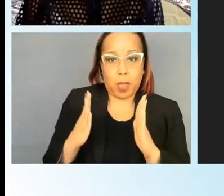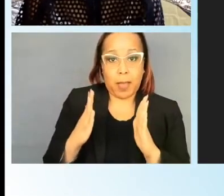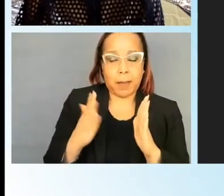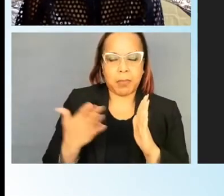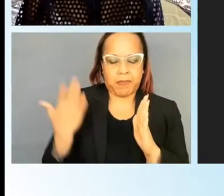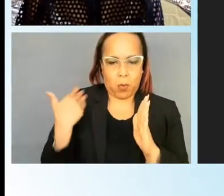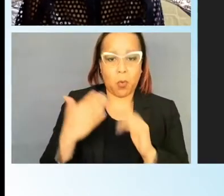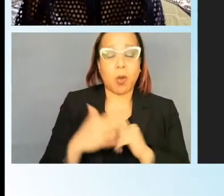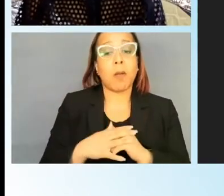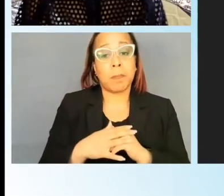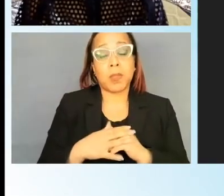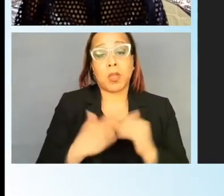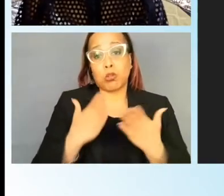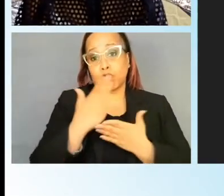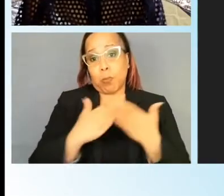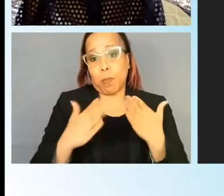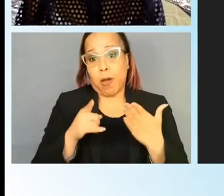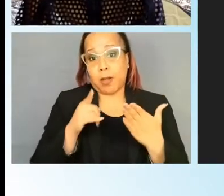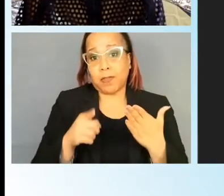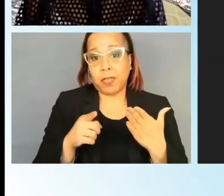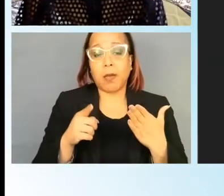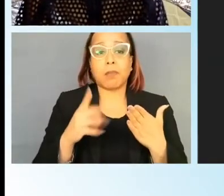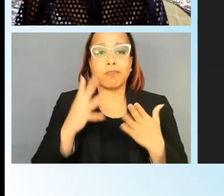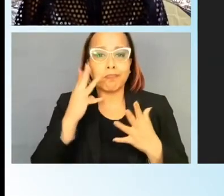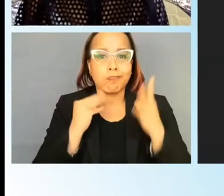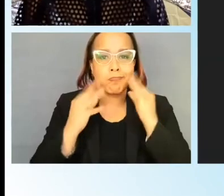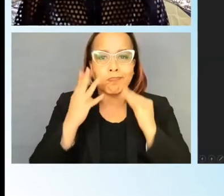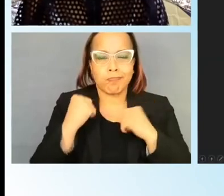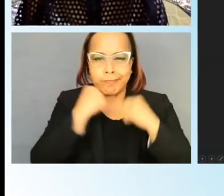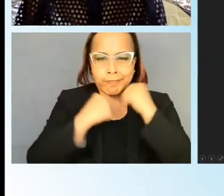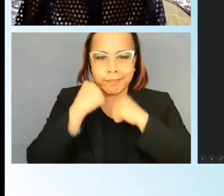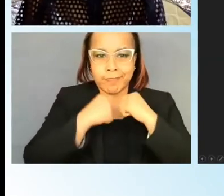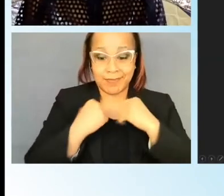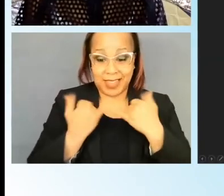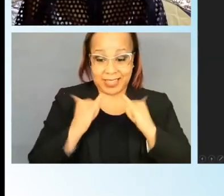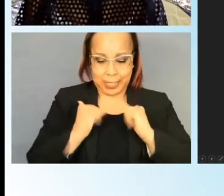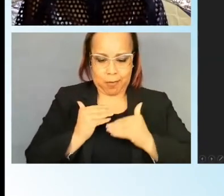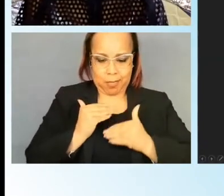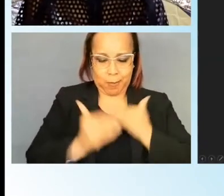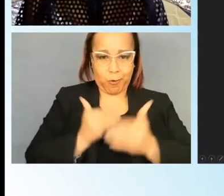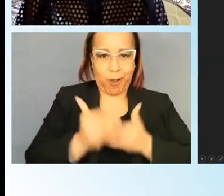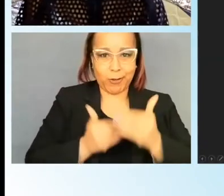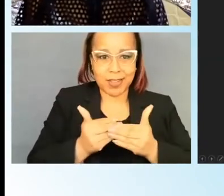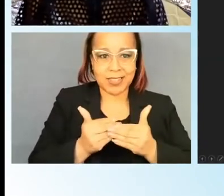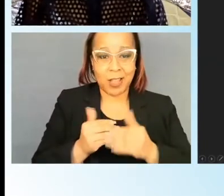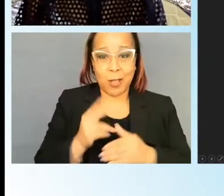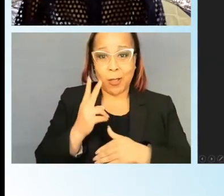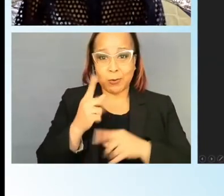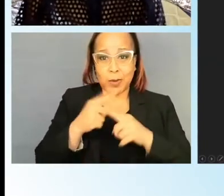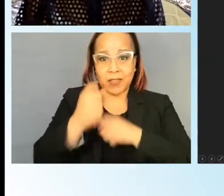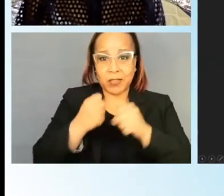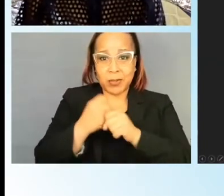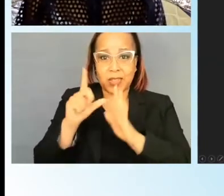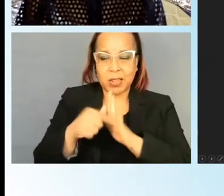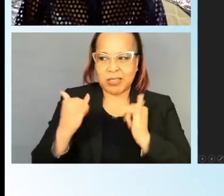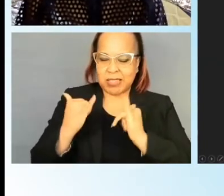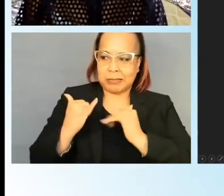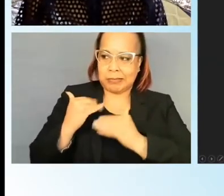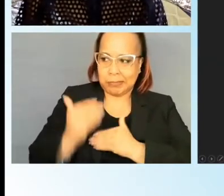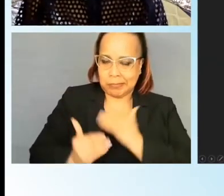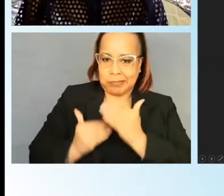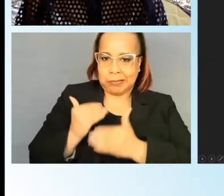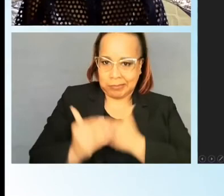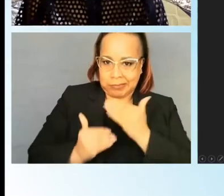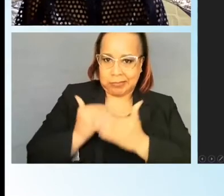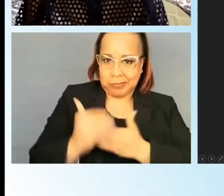And so part of the growing pains are that it's still in progress, some 2.5 years later, that it was integrated into a City